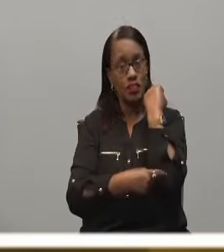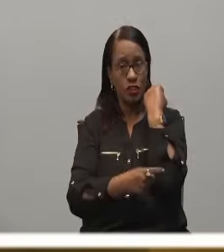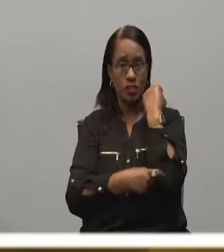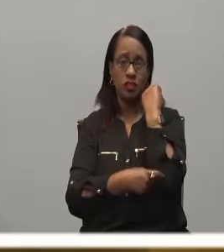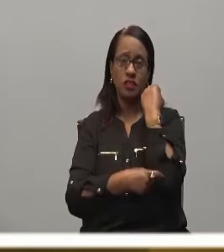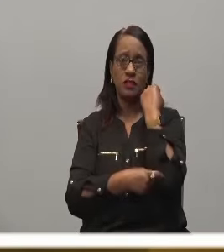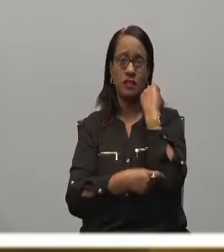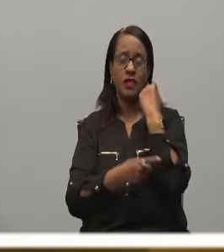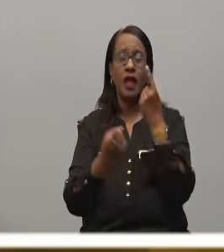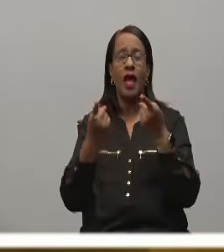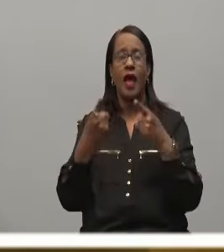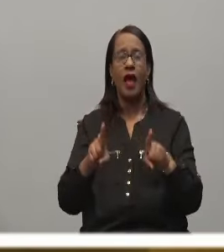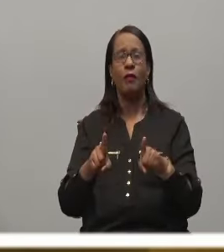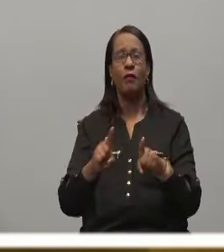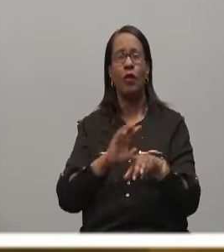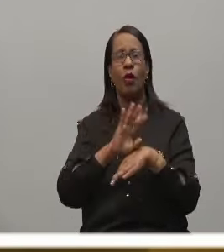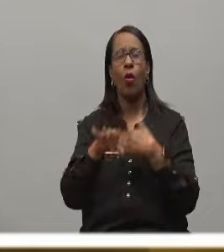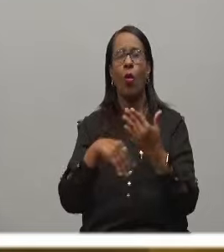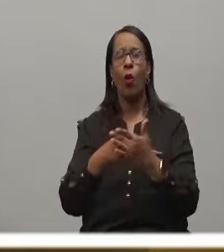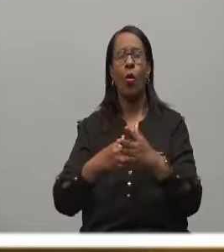Why? Because